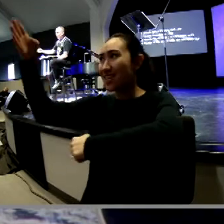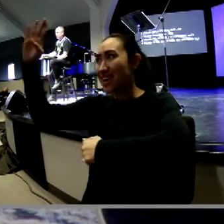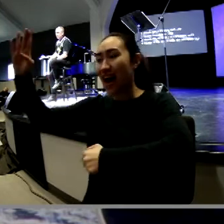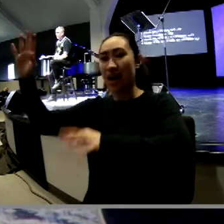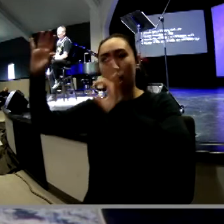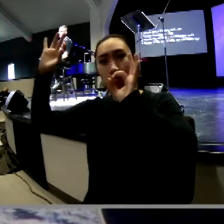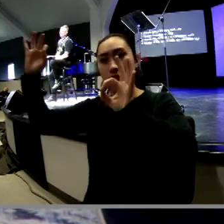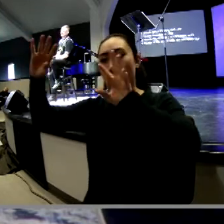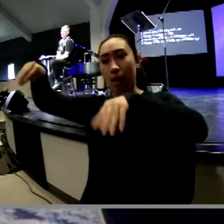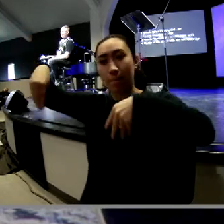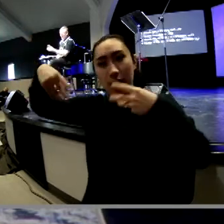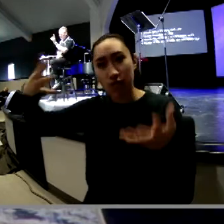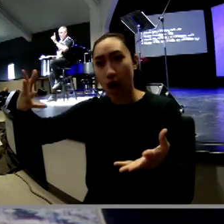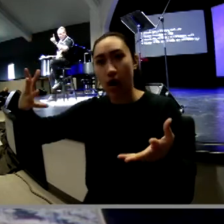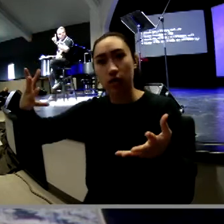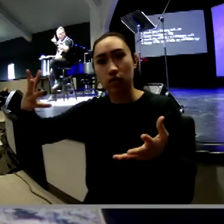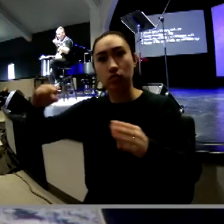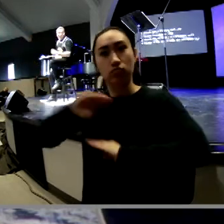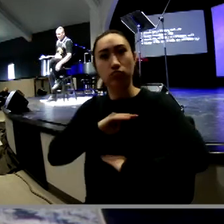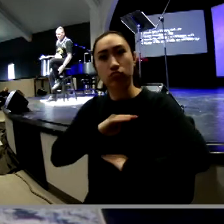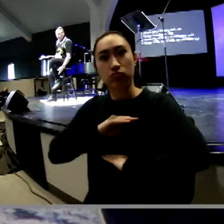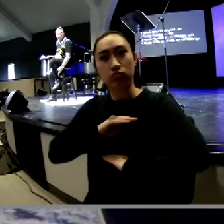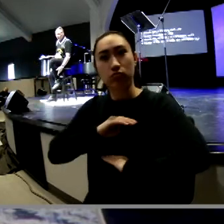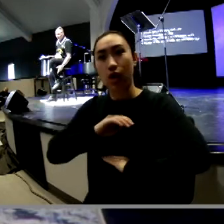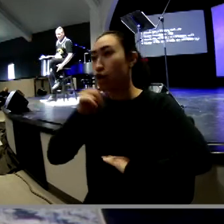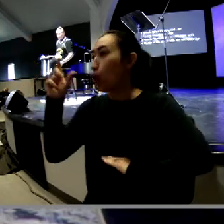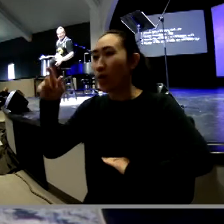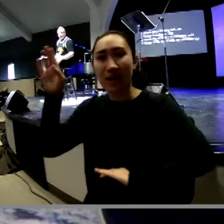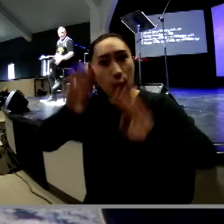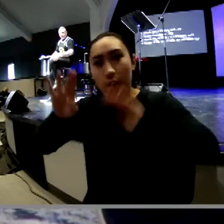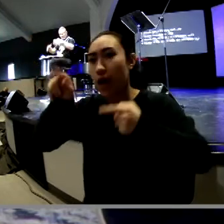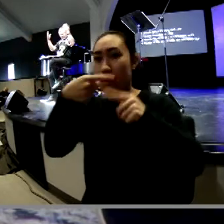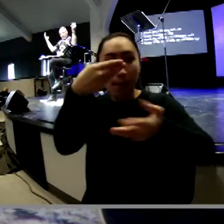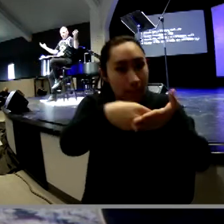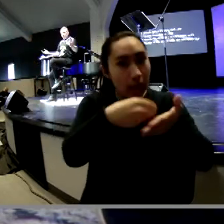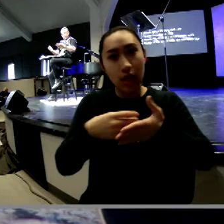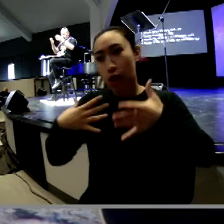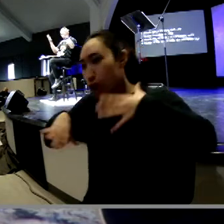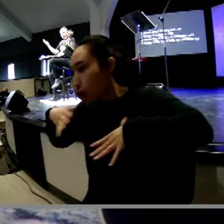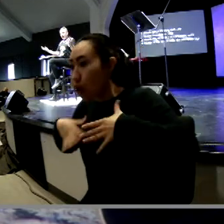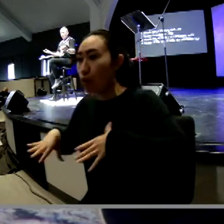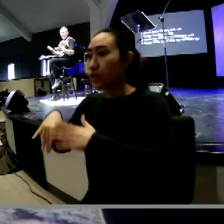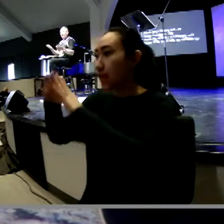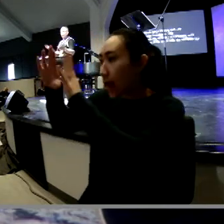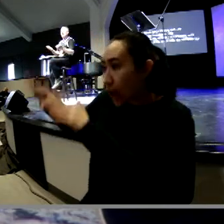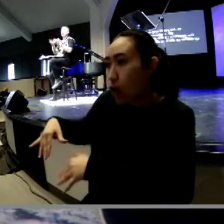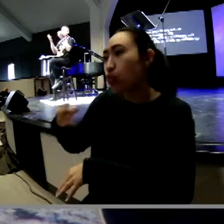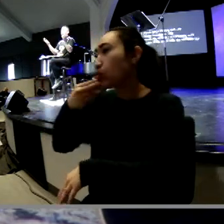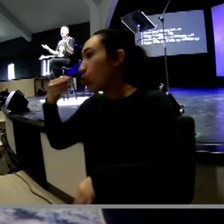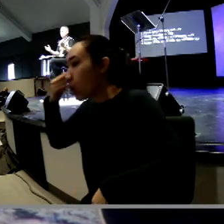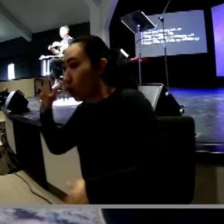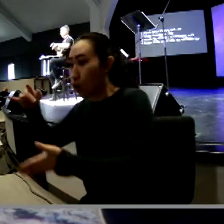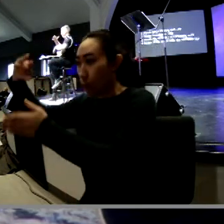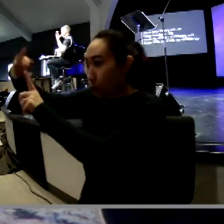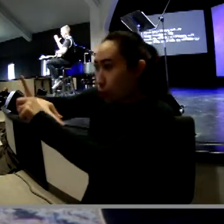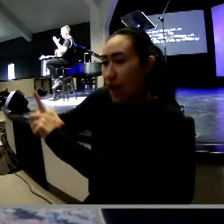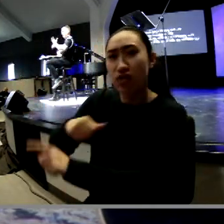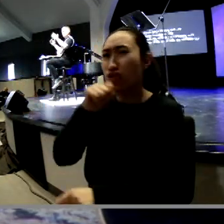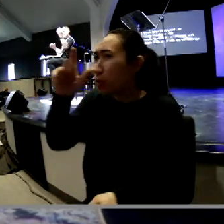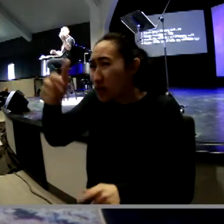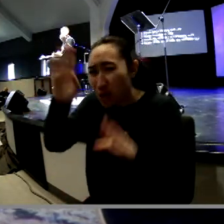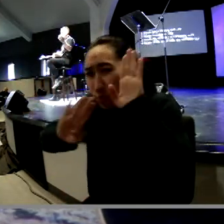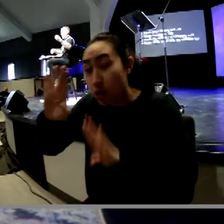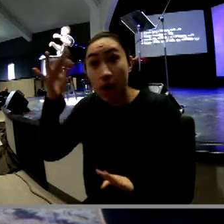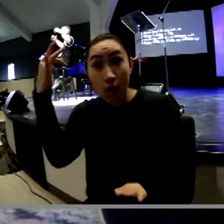need gas money or whatever the case is, but do you hear what I'm telling you? There's this way of thinking, we get caught into, is it a